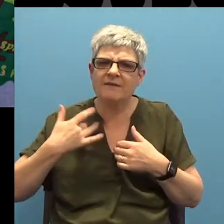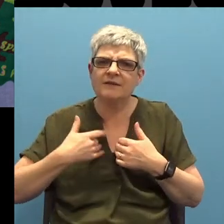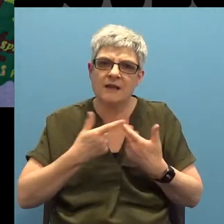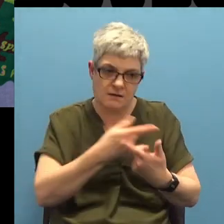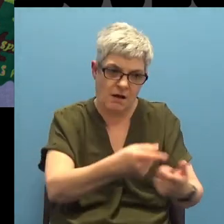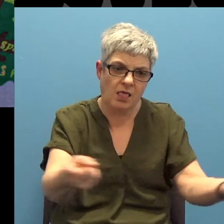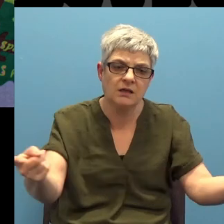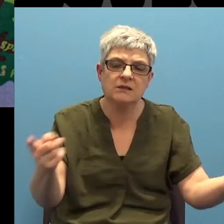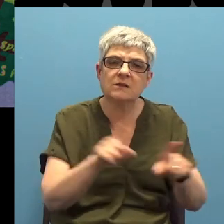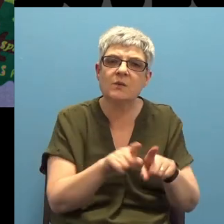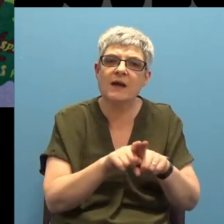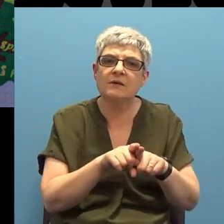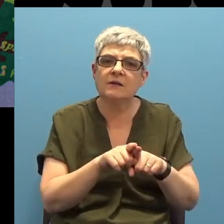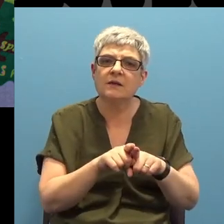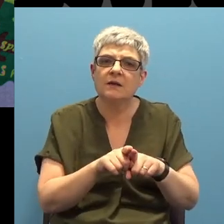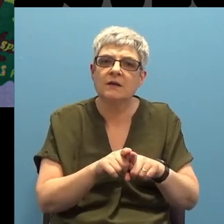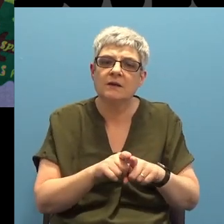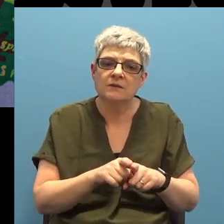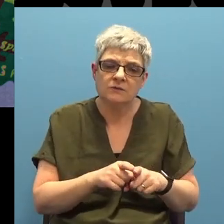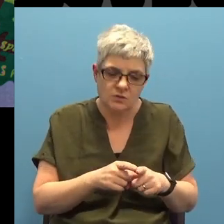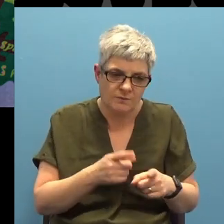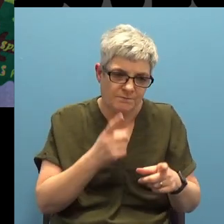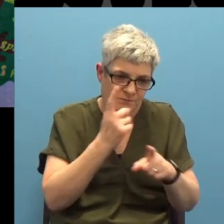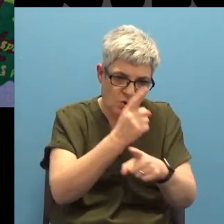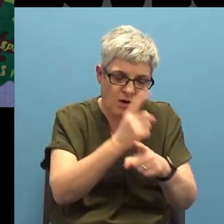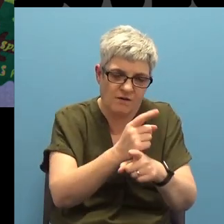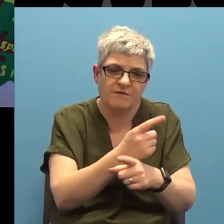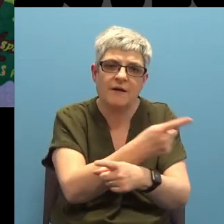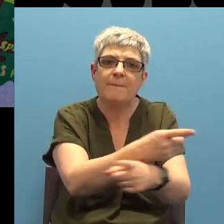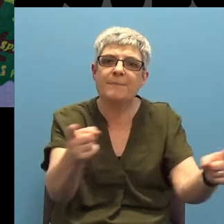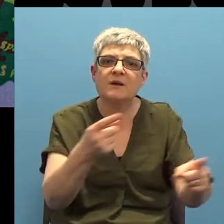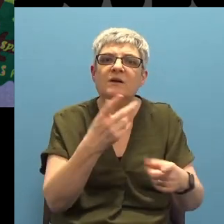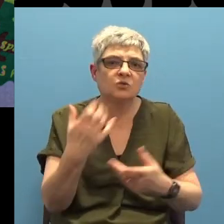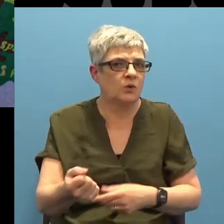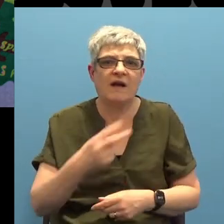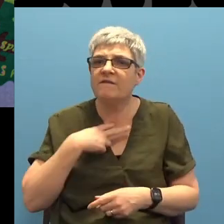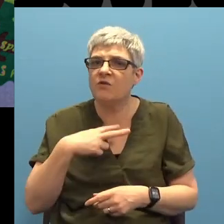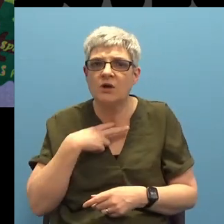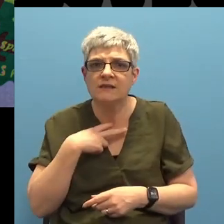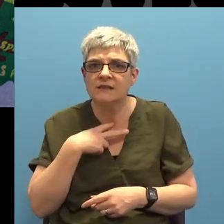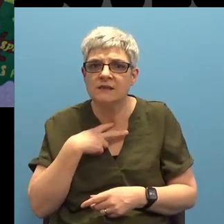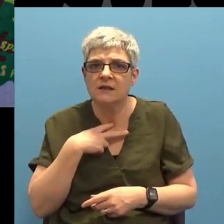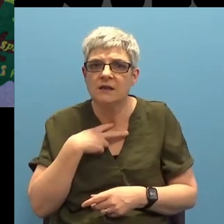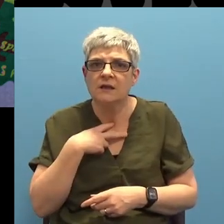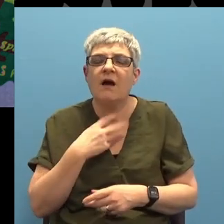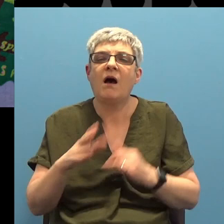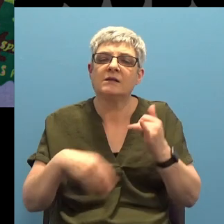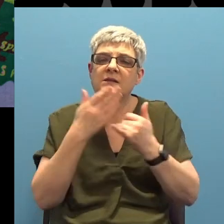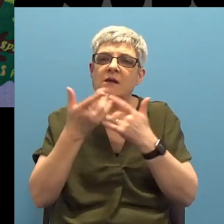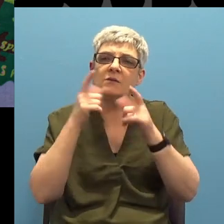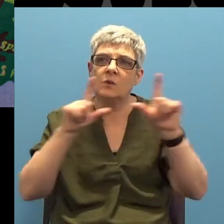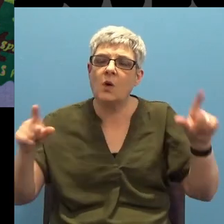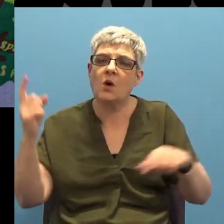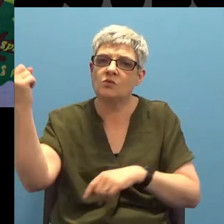others, to speak up for those who don't have a voice, as long as it takes for the Lord to return.